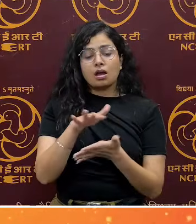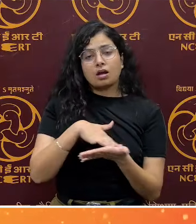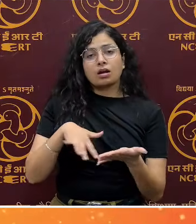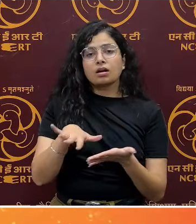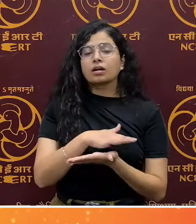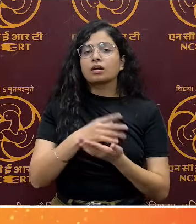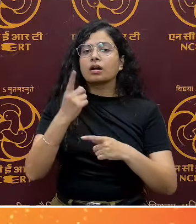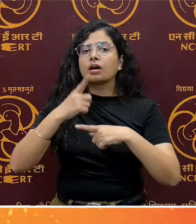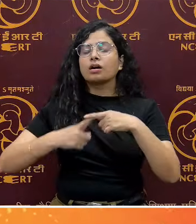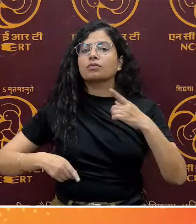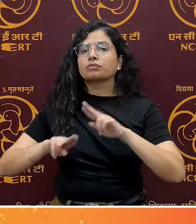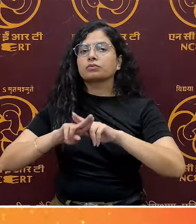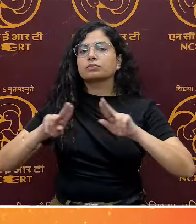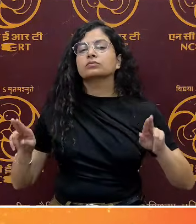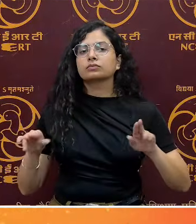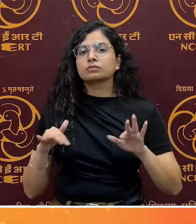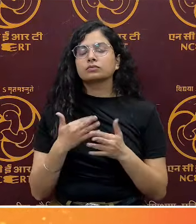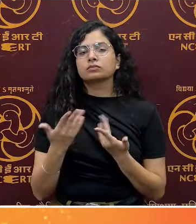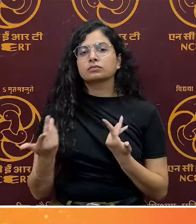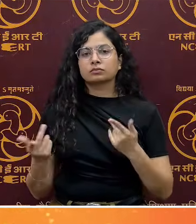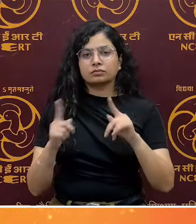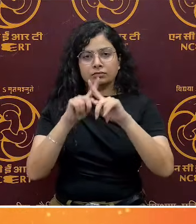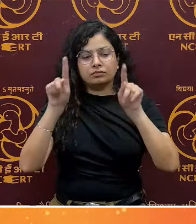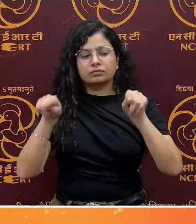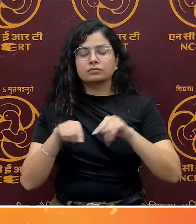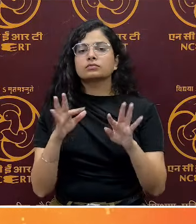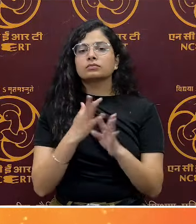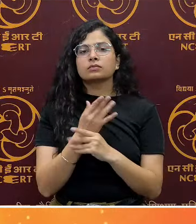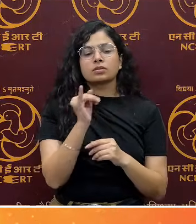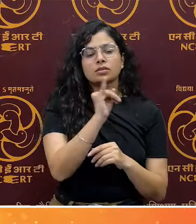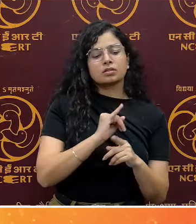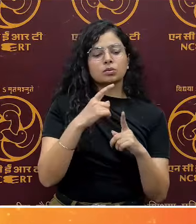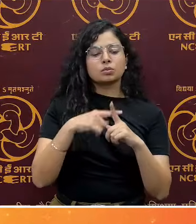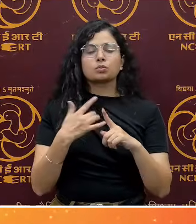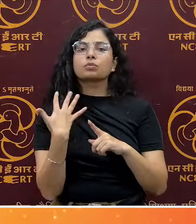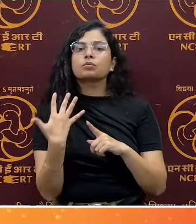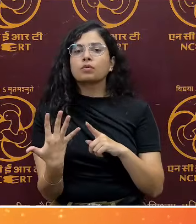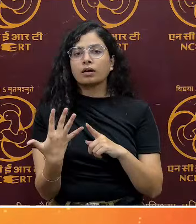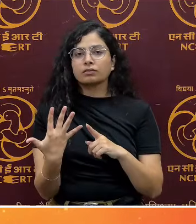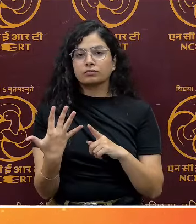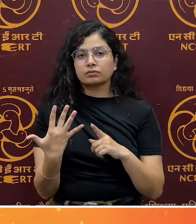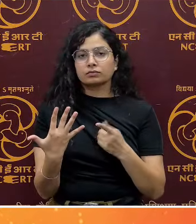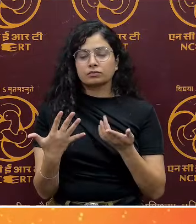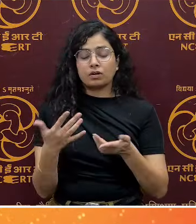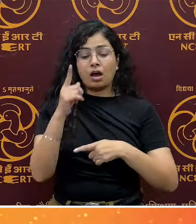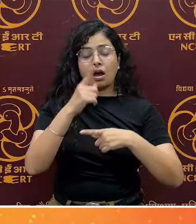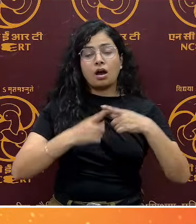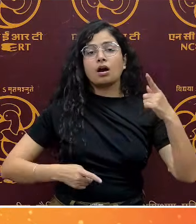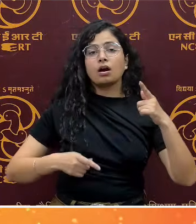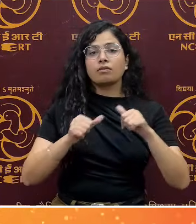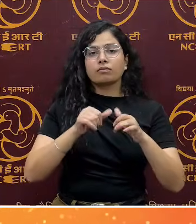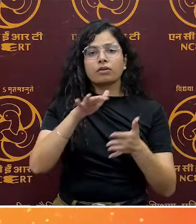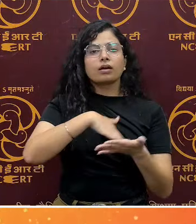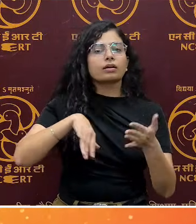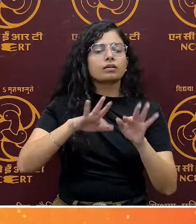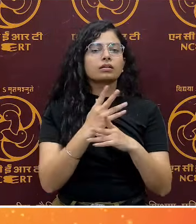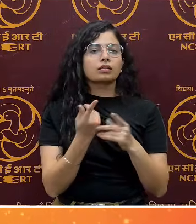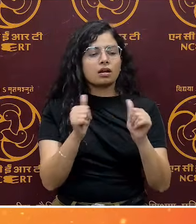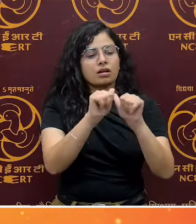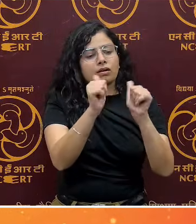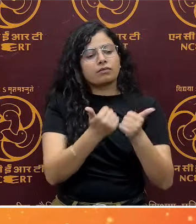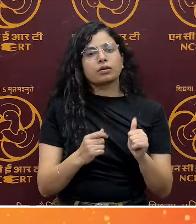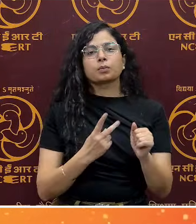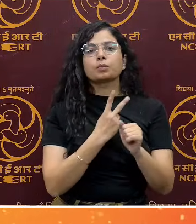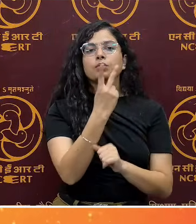of the full area of the rectangle was 6 into 5. So what will be the area of half? It will be, we will divide by 2, we will